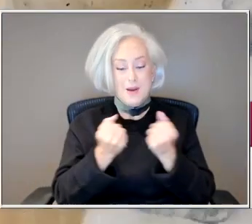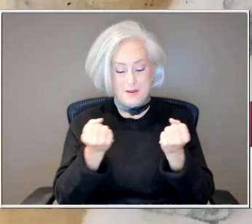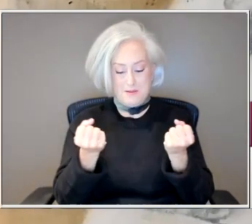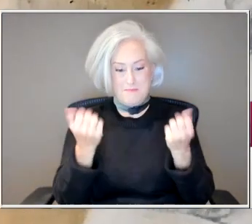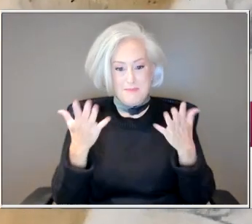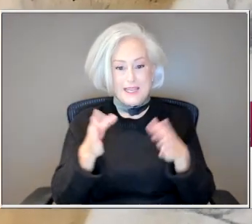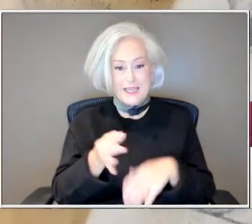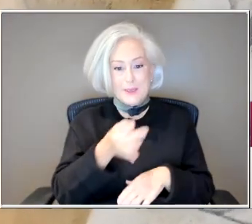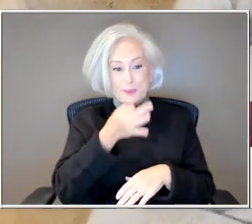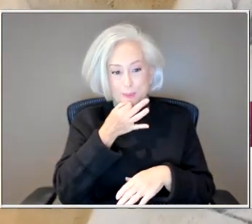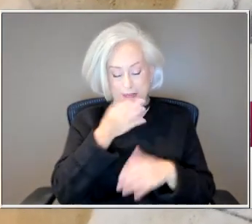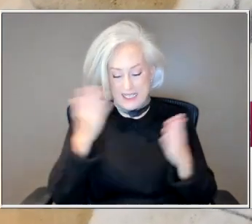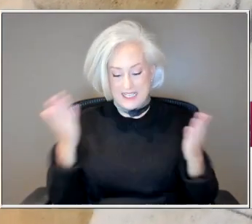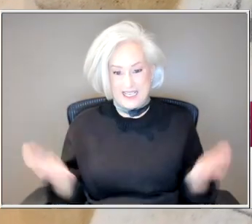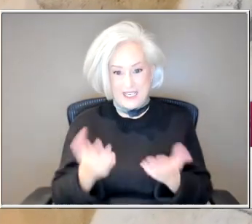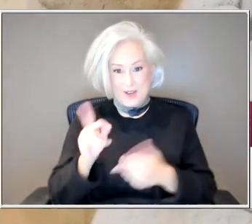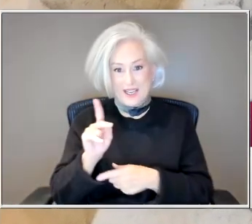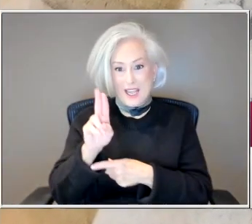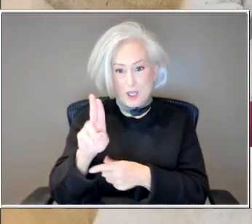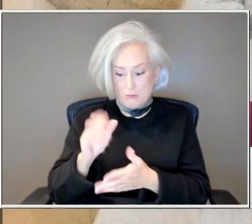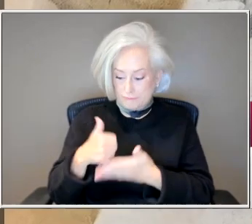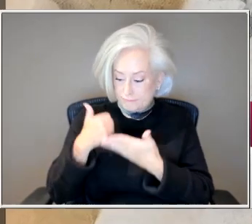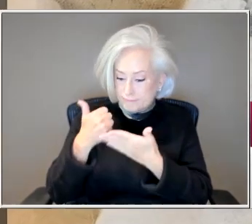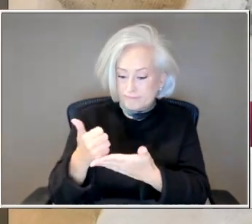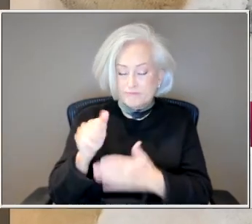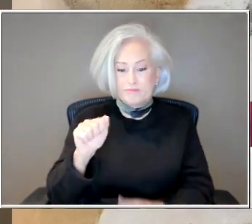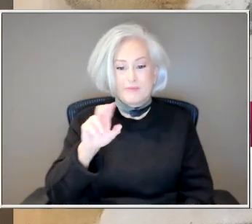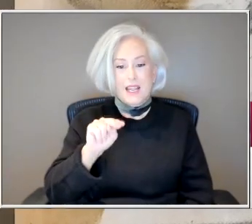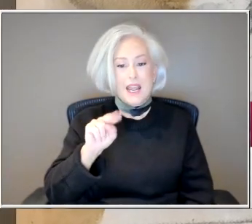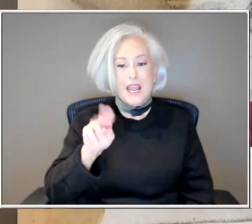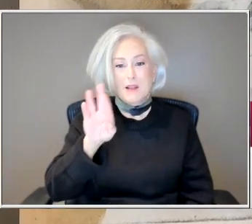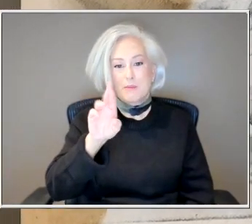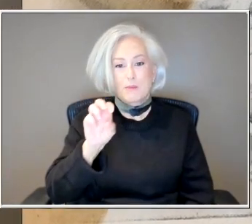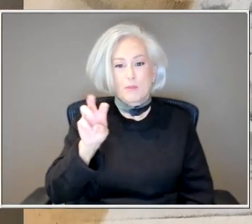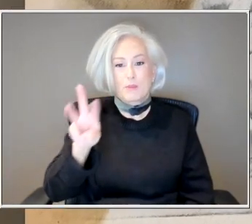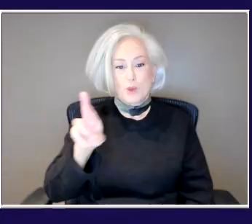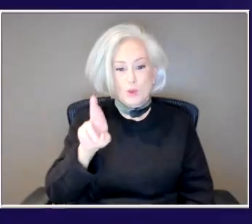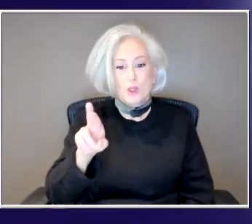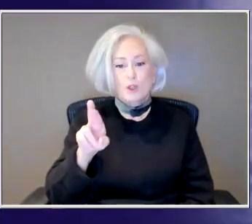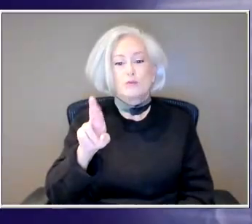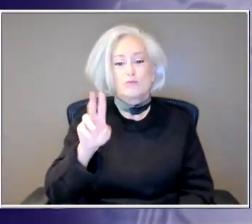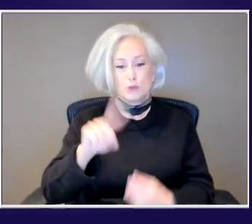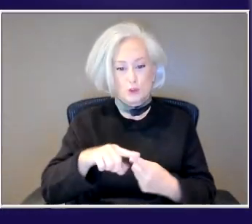work together to help Ann Brewer through her journey to a healthier heart.